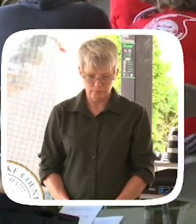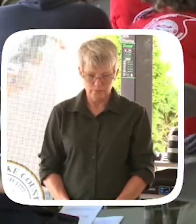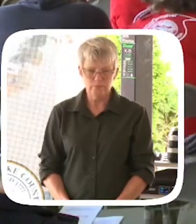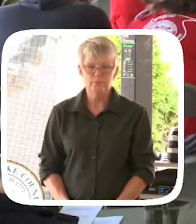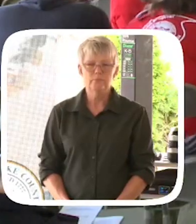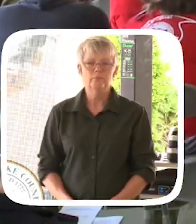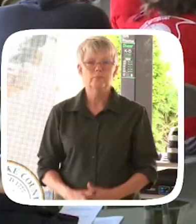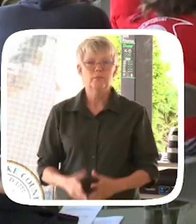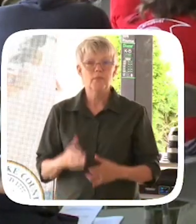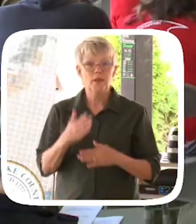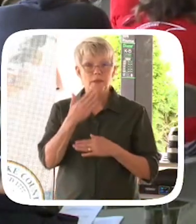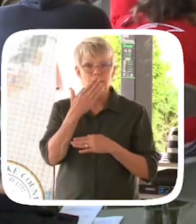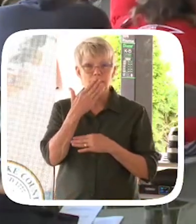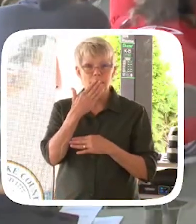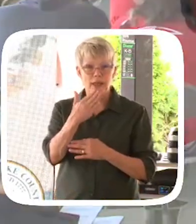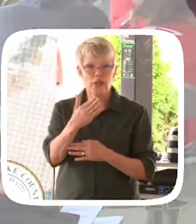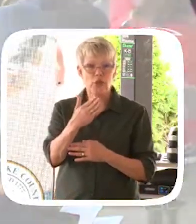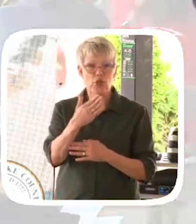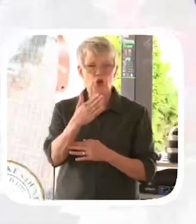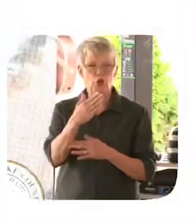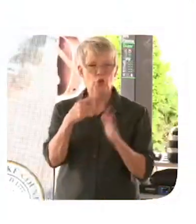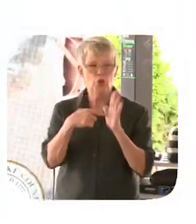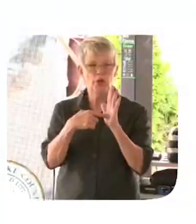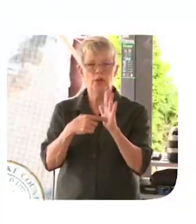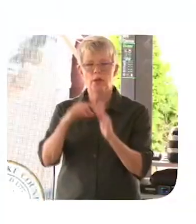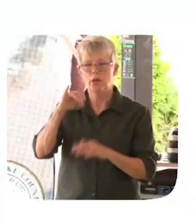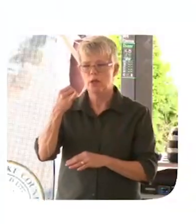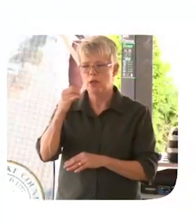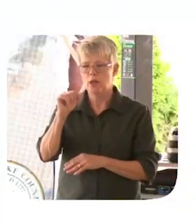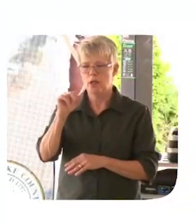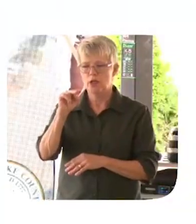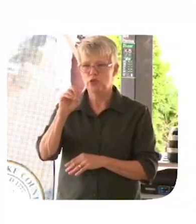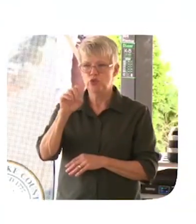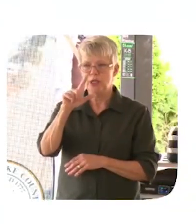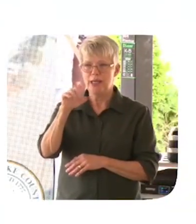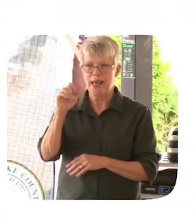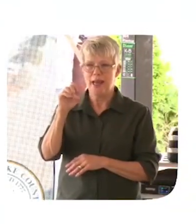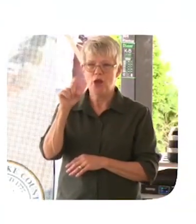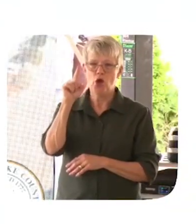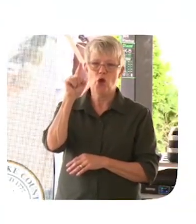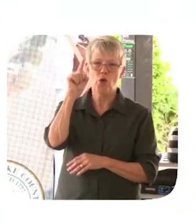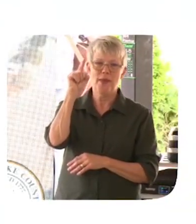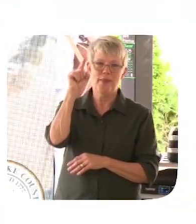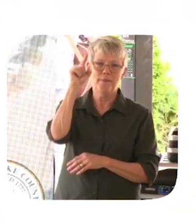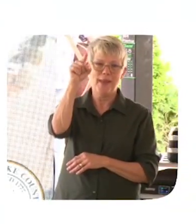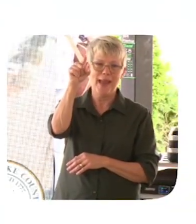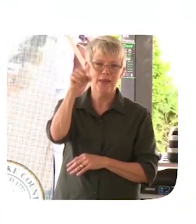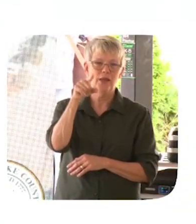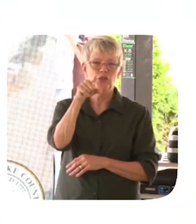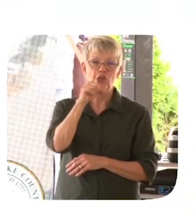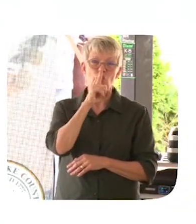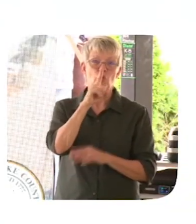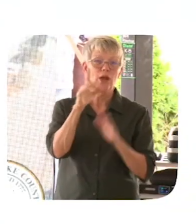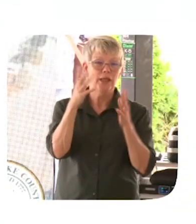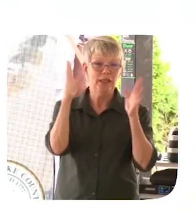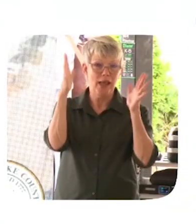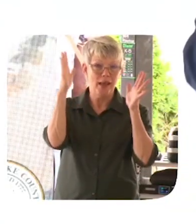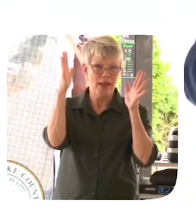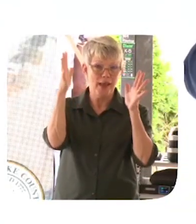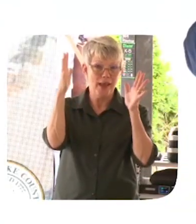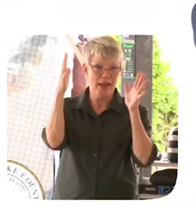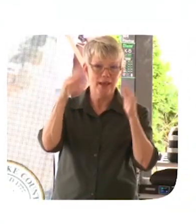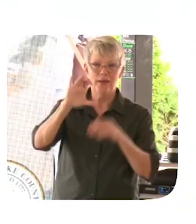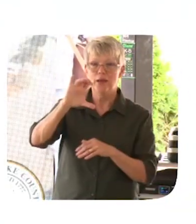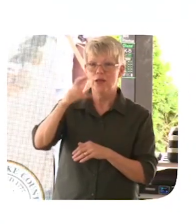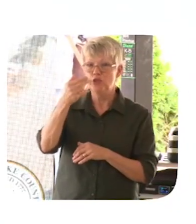Thank you. Let me highlight just real quick Janelle back there in the back. She was huge and instrumental. Chad